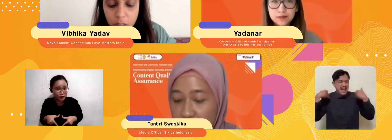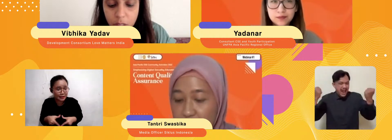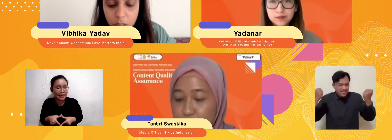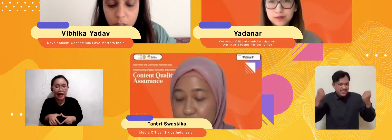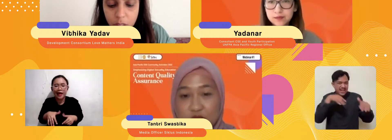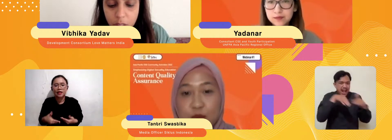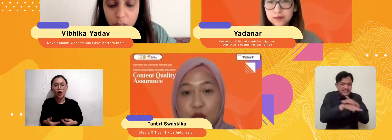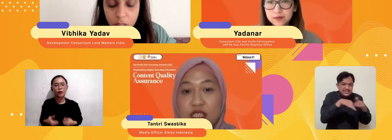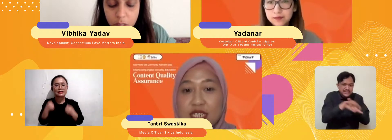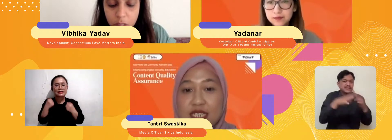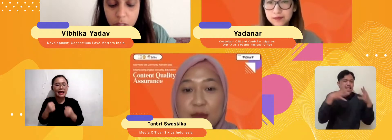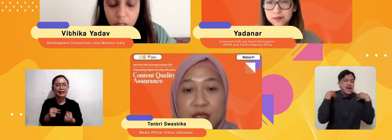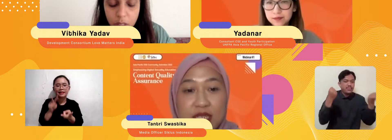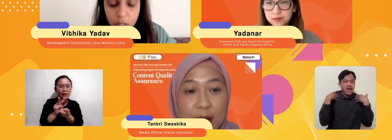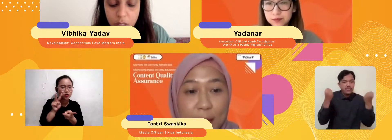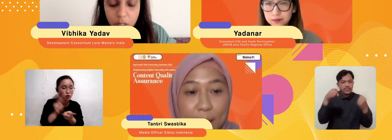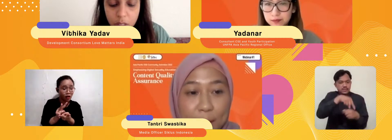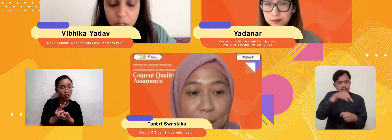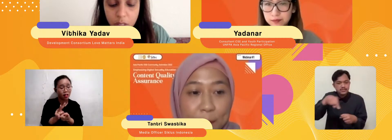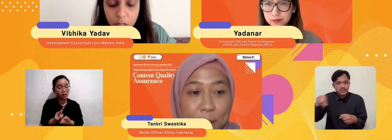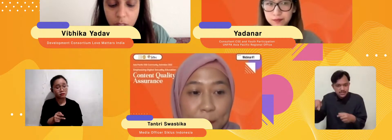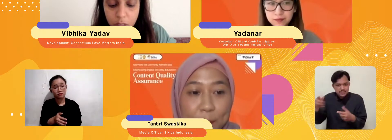to respond this statement?